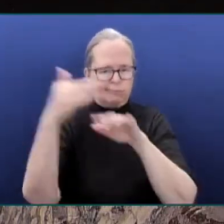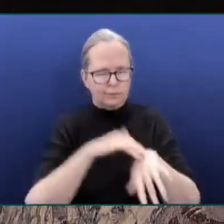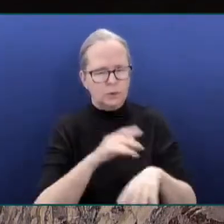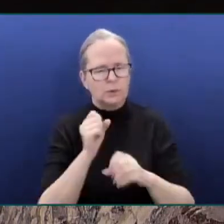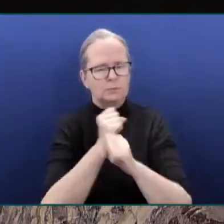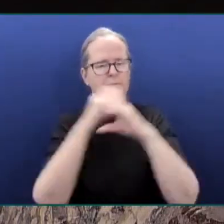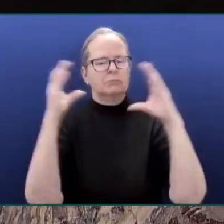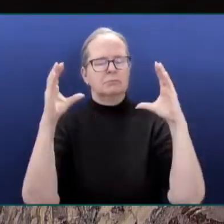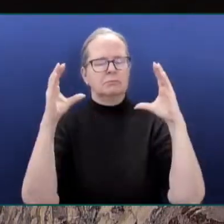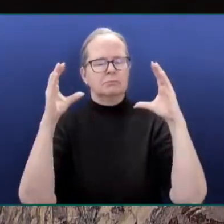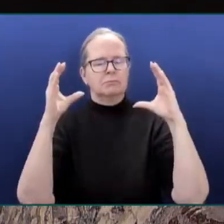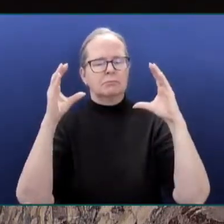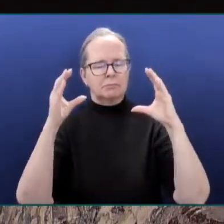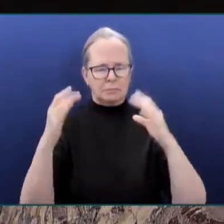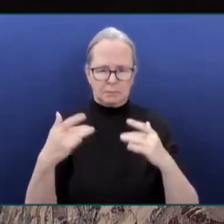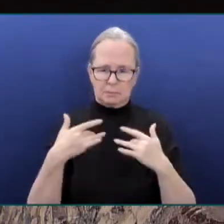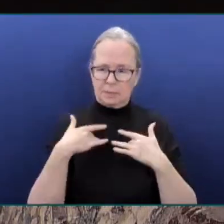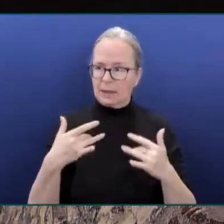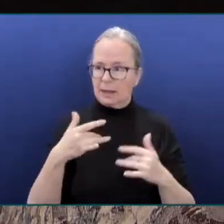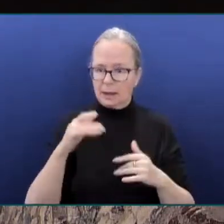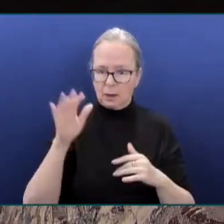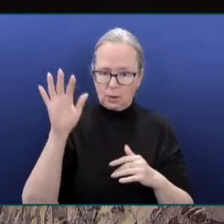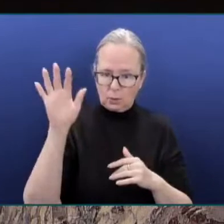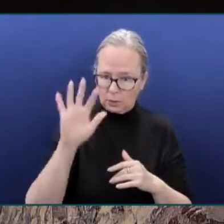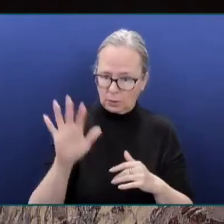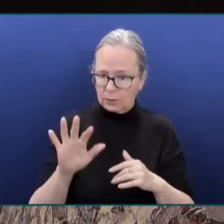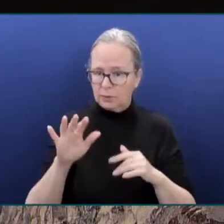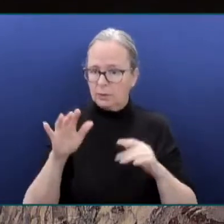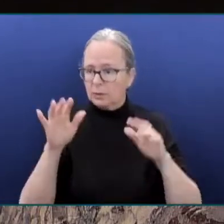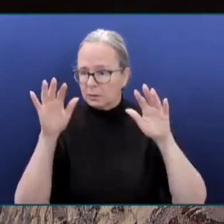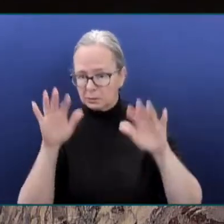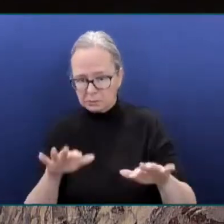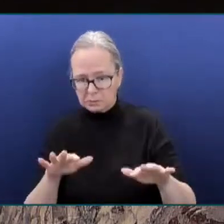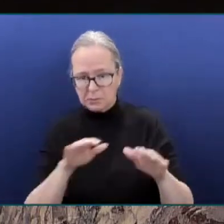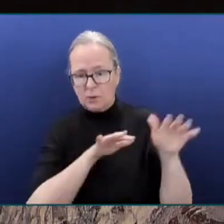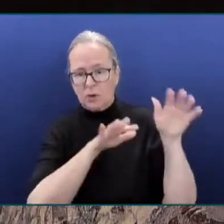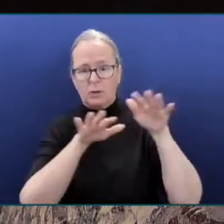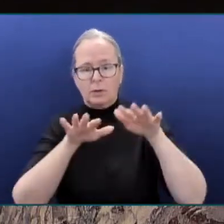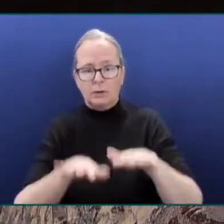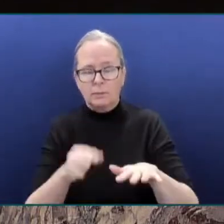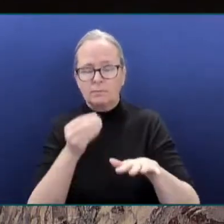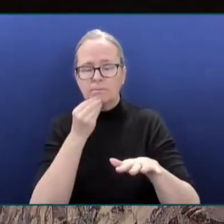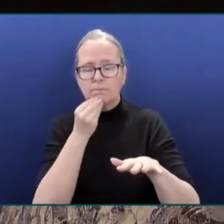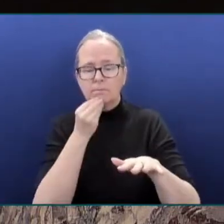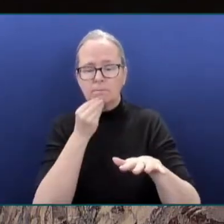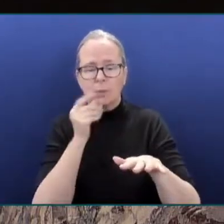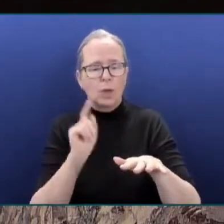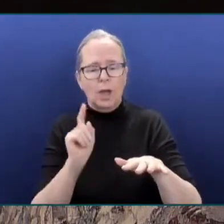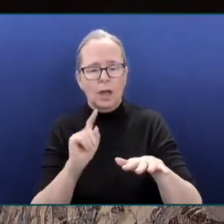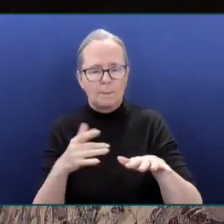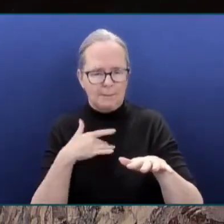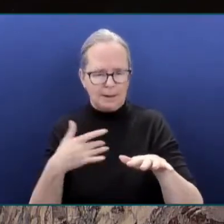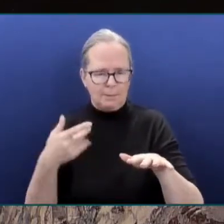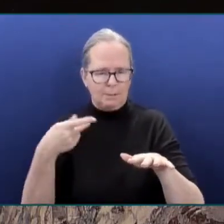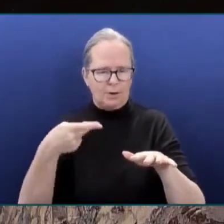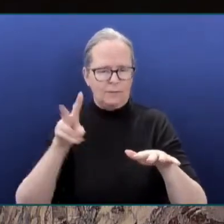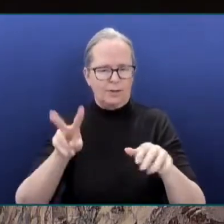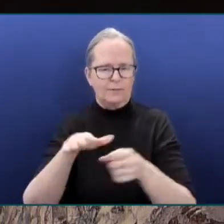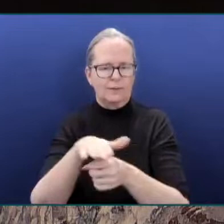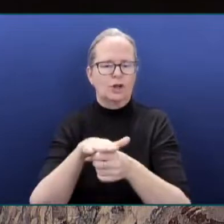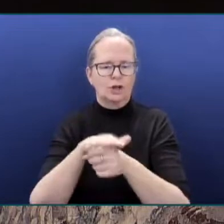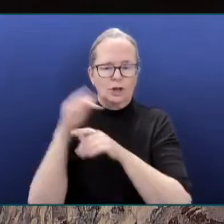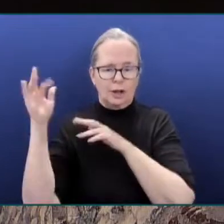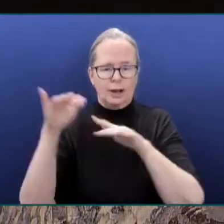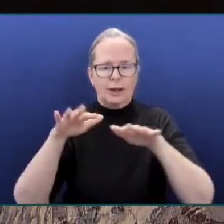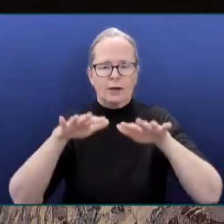of Canada, these intrepid travelers get the respect they deserve, they get time and space to feed on our beaches, and